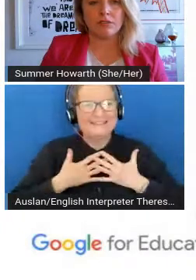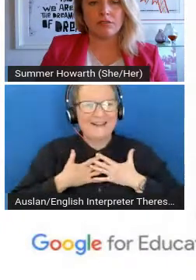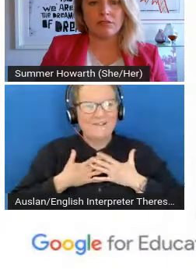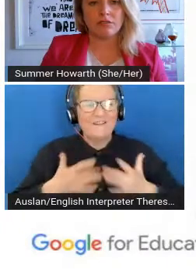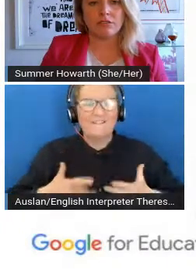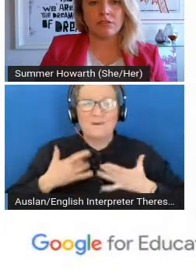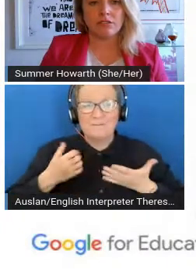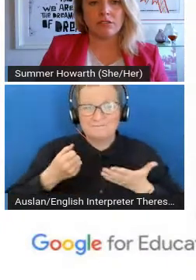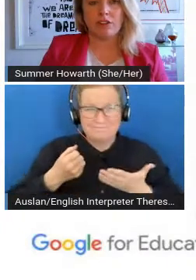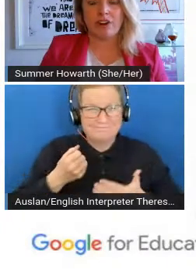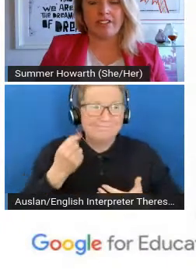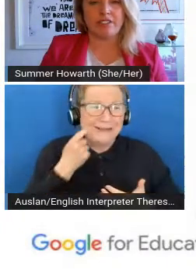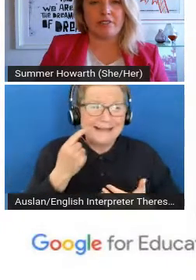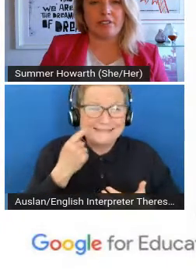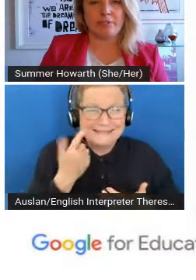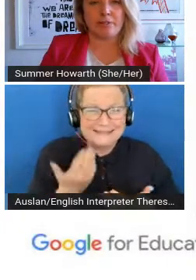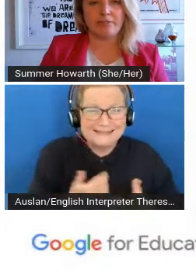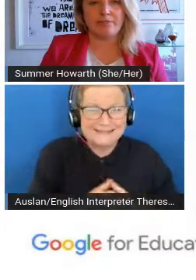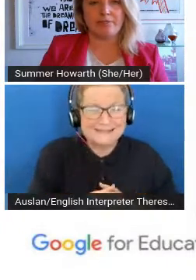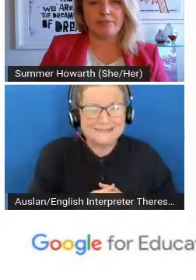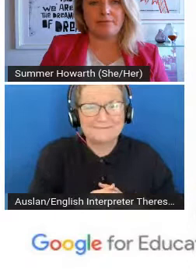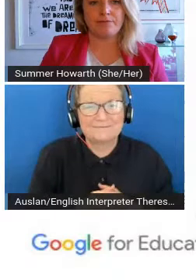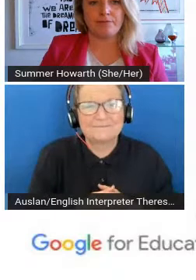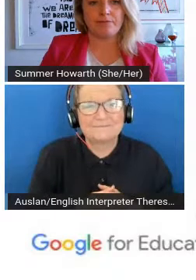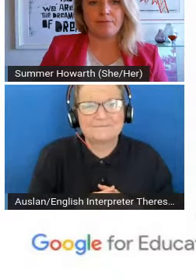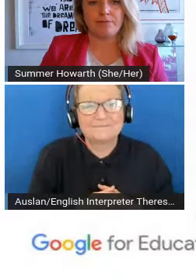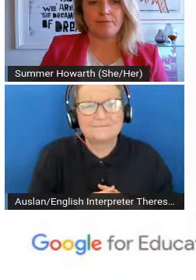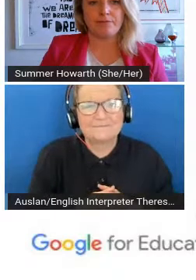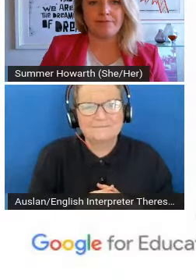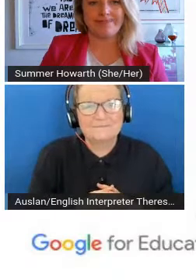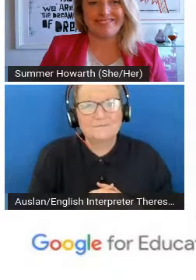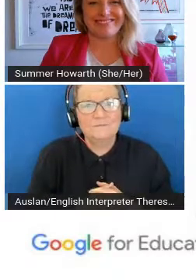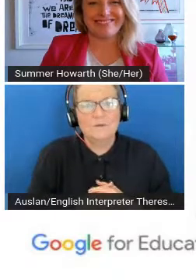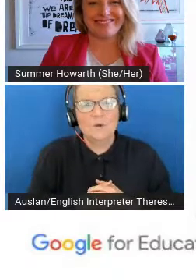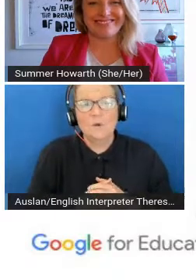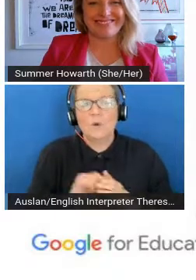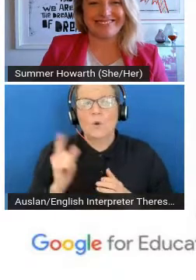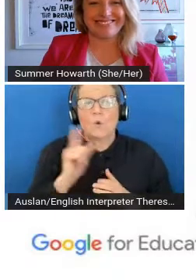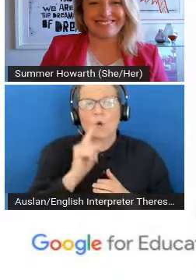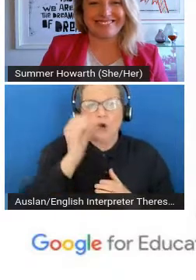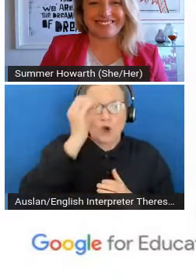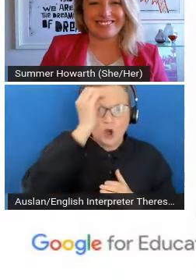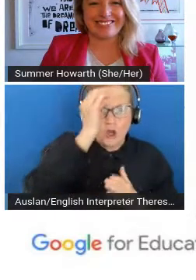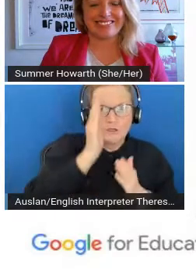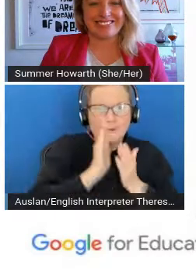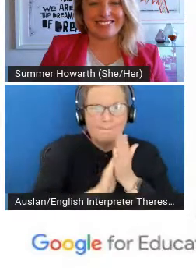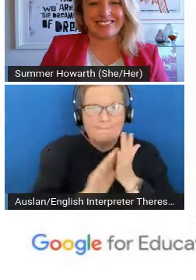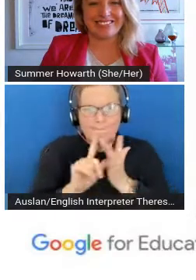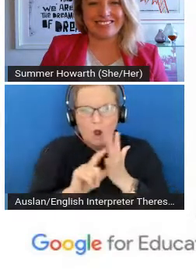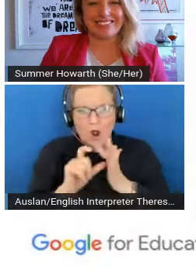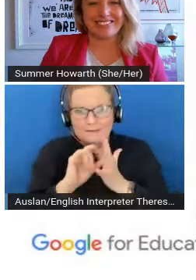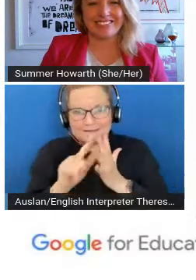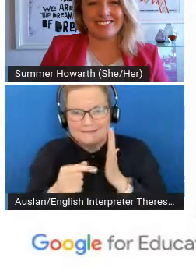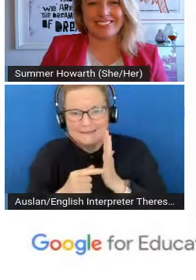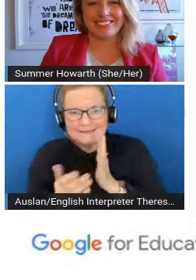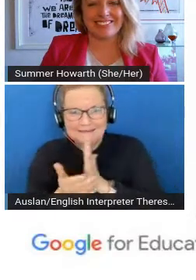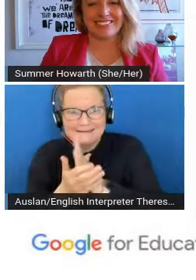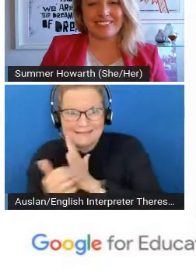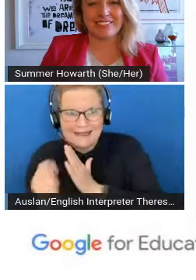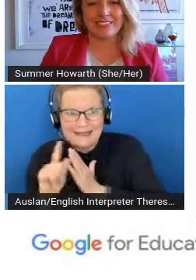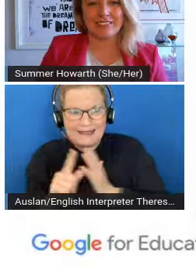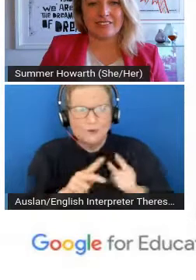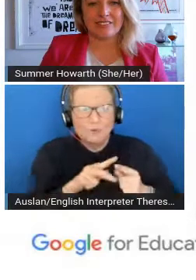all, but it's, what are the knowledge sets, mindsets, skill sets, and tool sets that learners will engage with in this